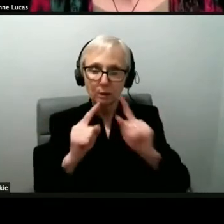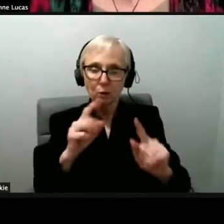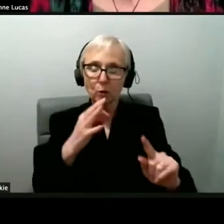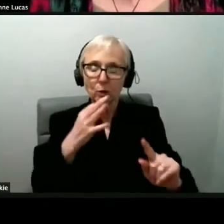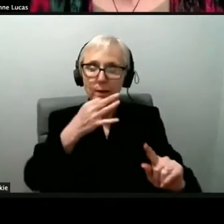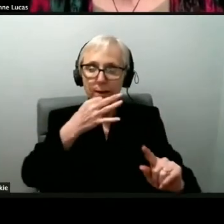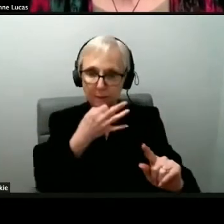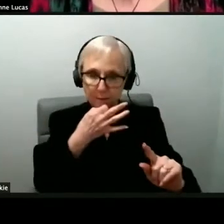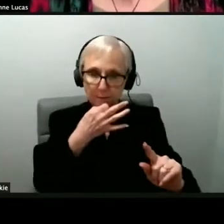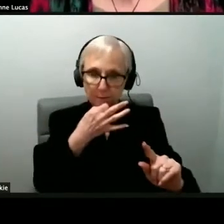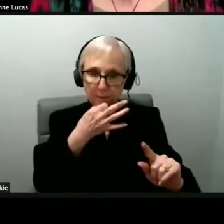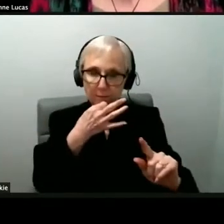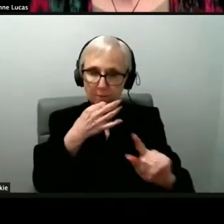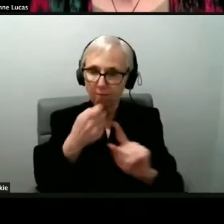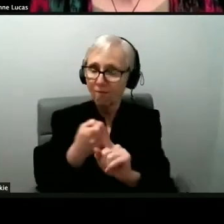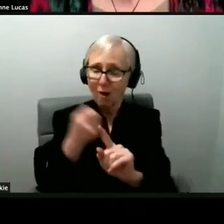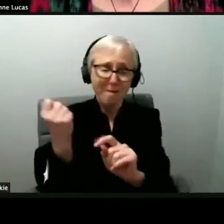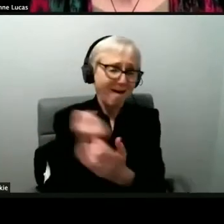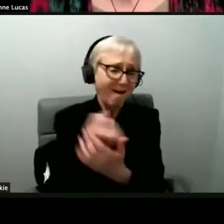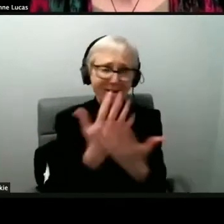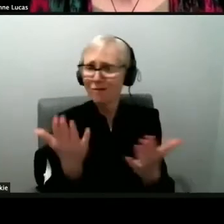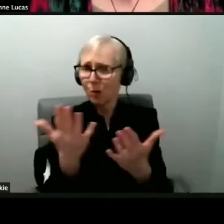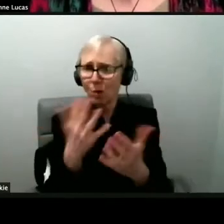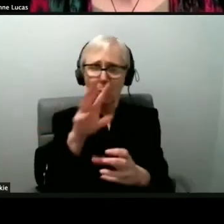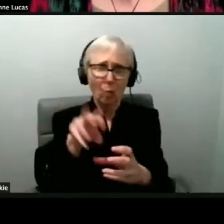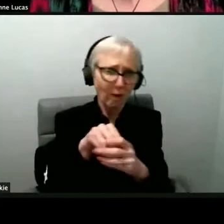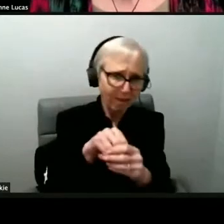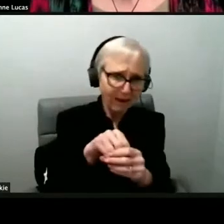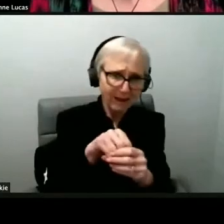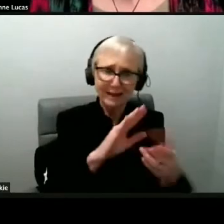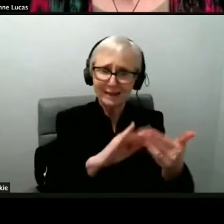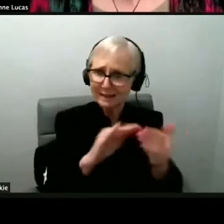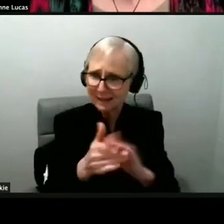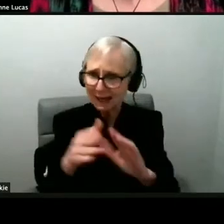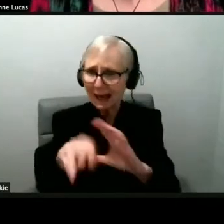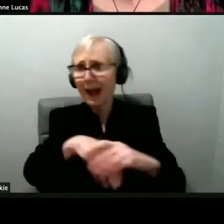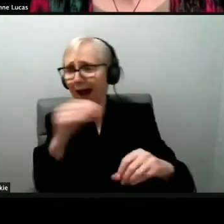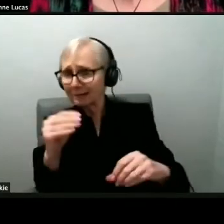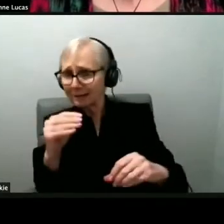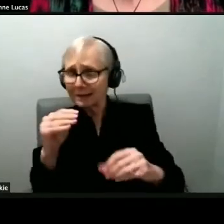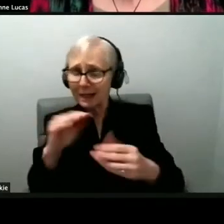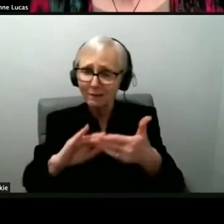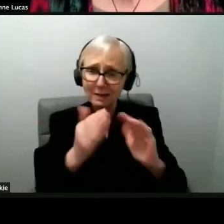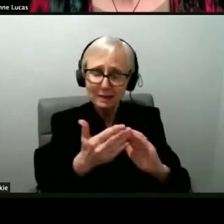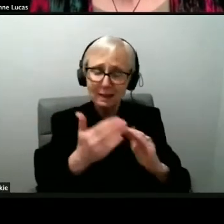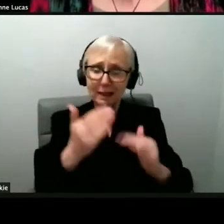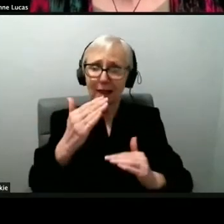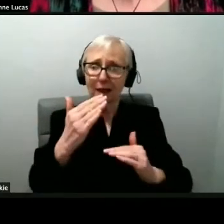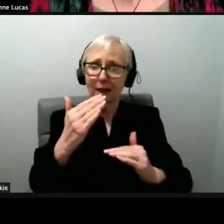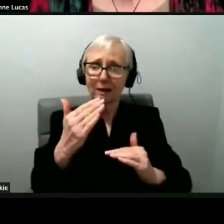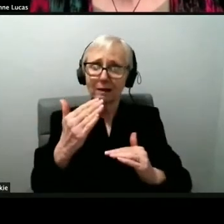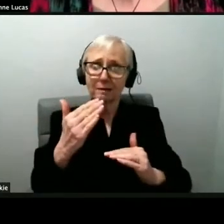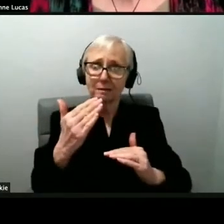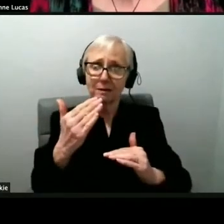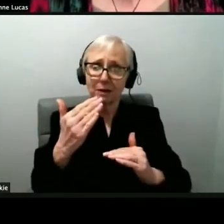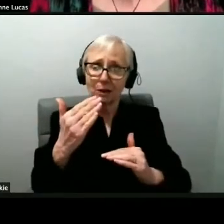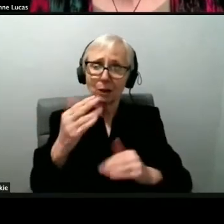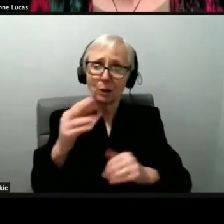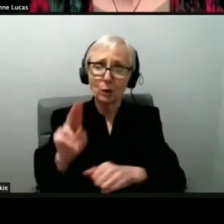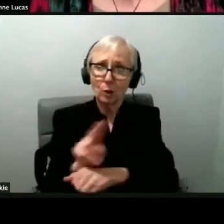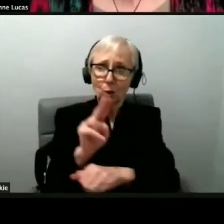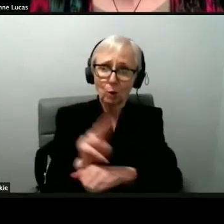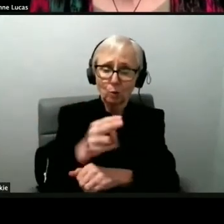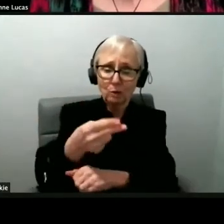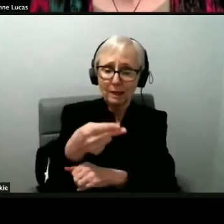experts everywhere, within the city, outside the city, and I want to build using Haven